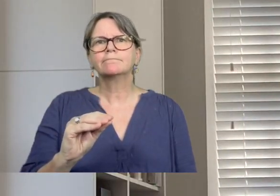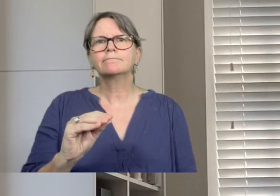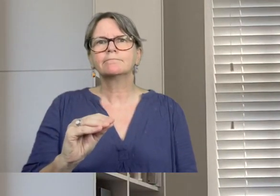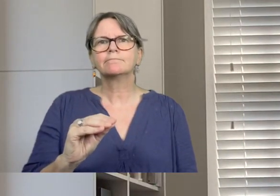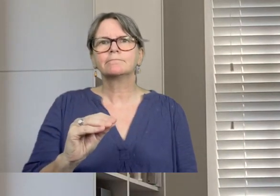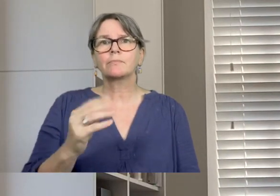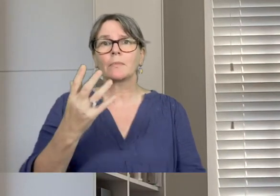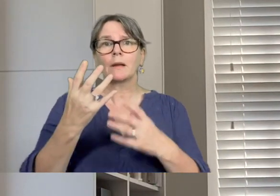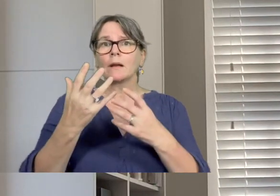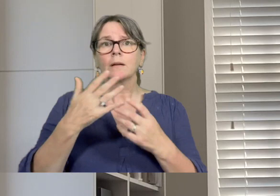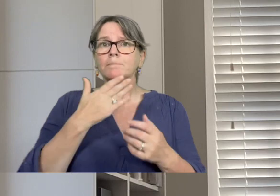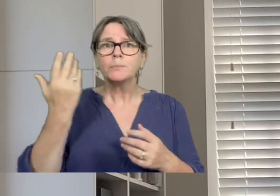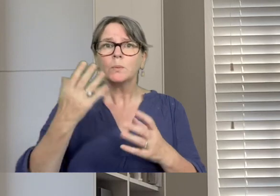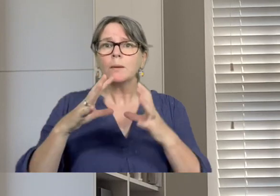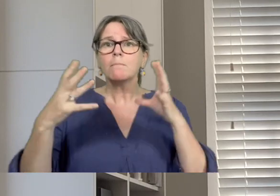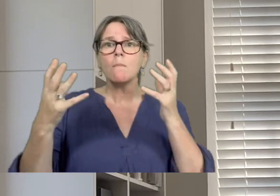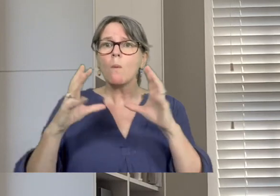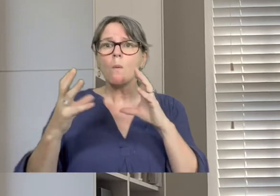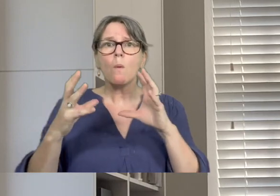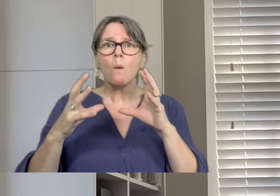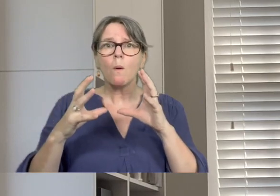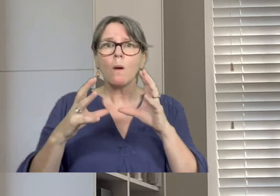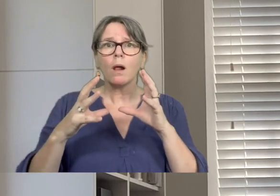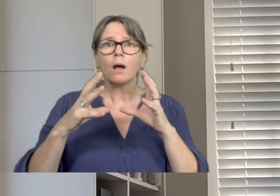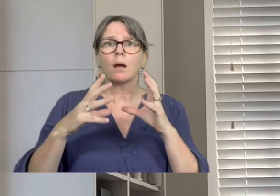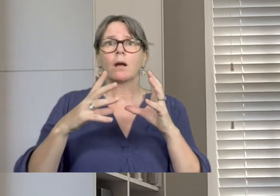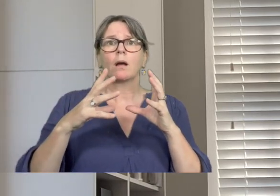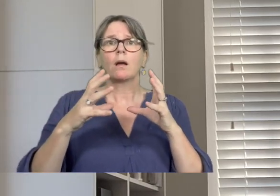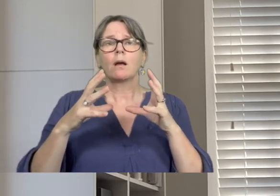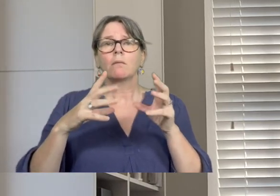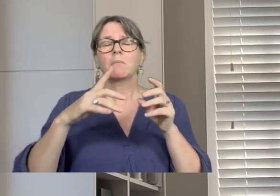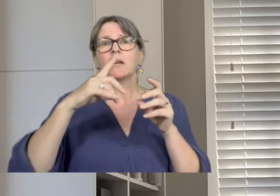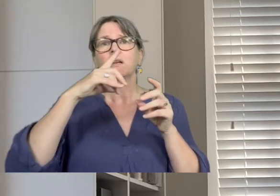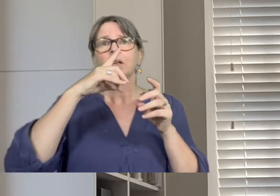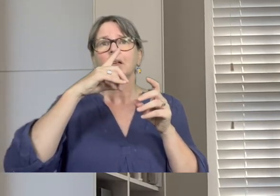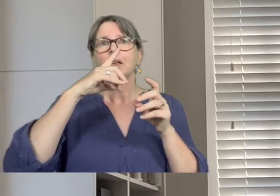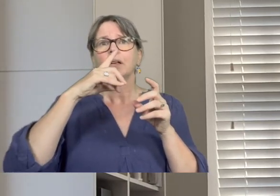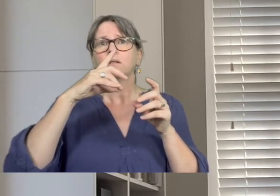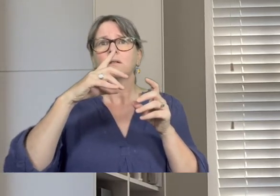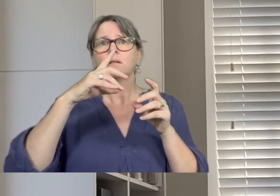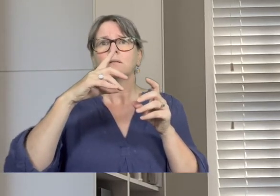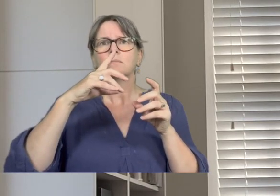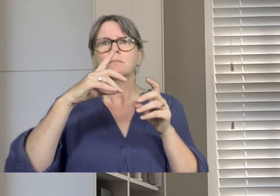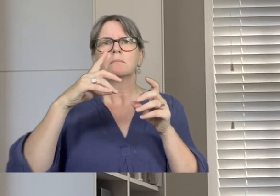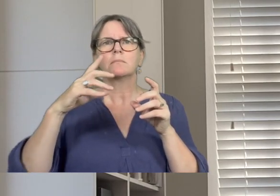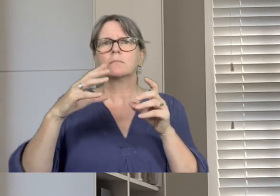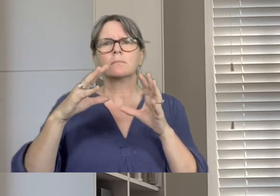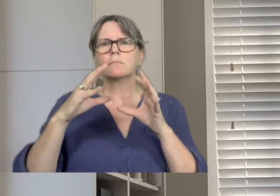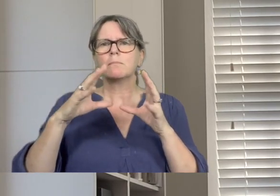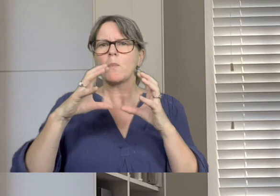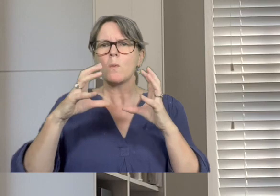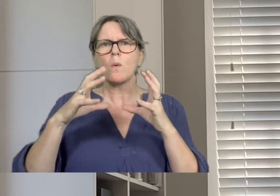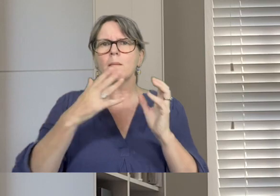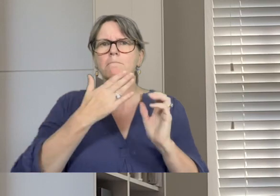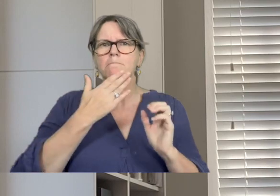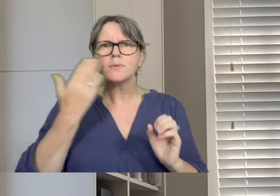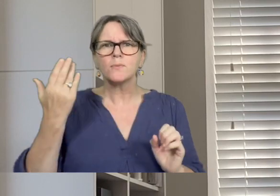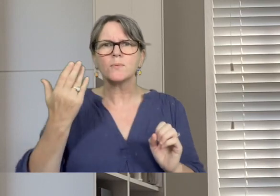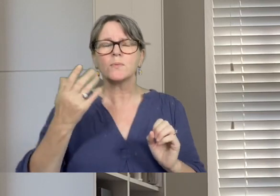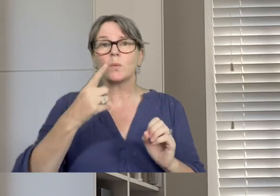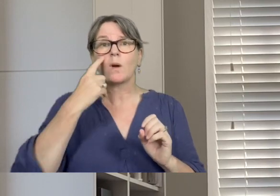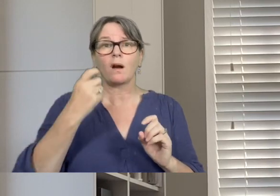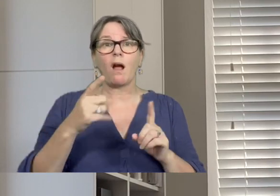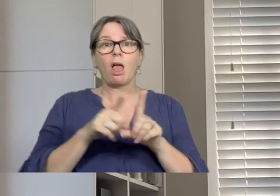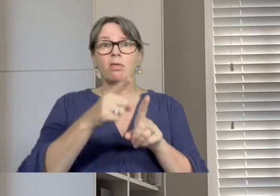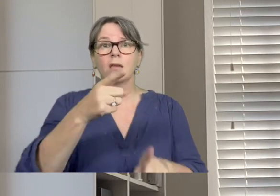ball, so if you don't have a ball, feel free to switch off. If you do have a ball, there's a couple of really lovely neck and back openings. So I'm just going to